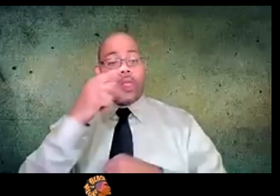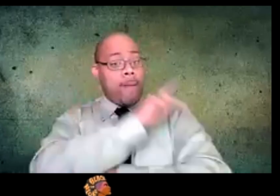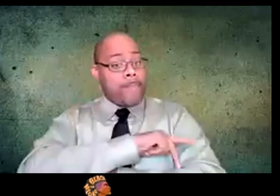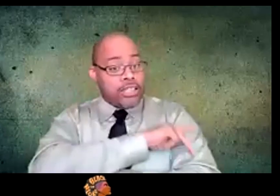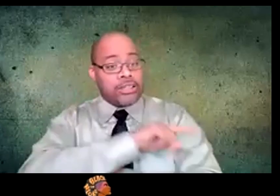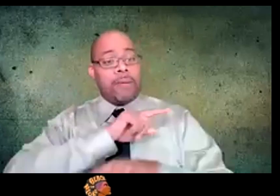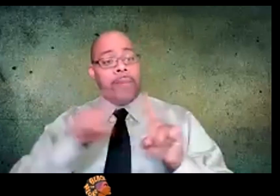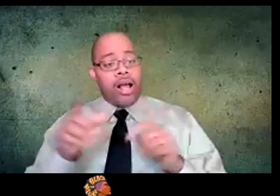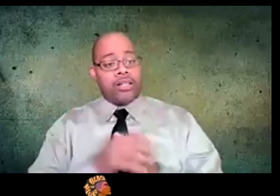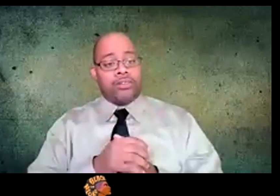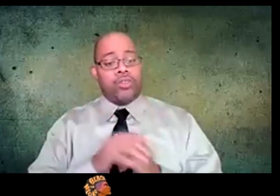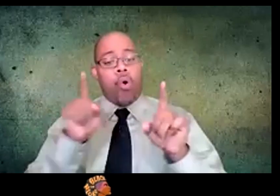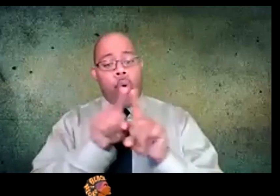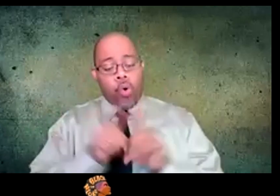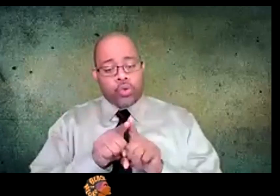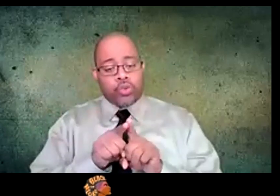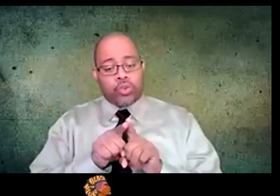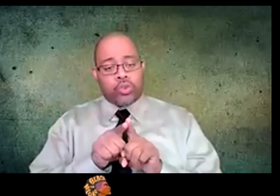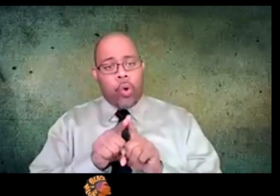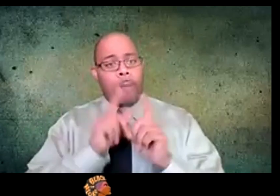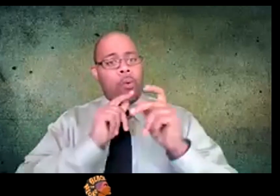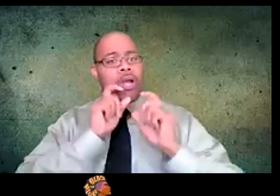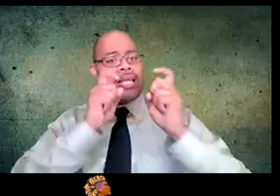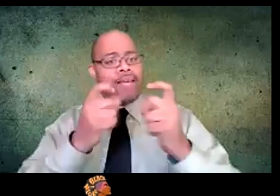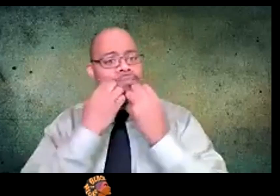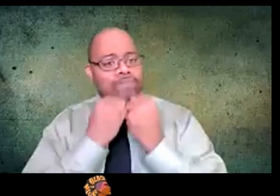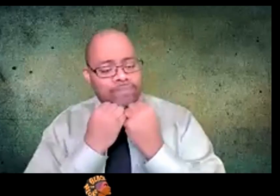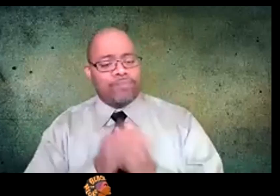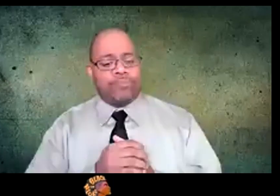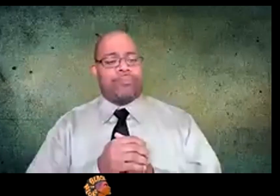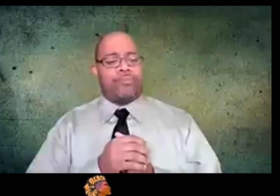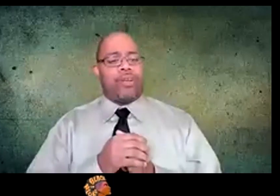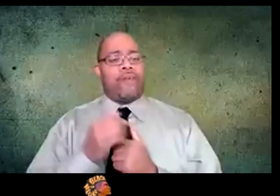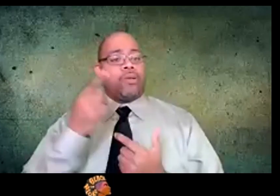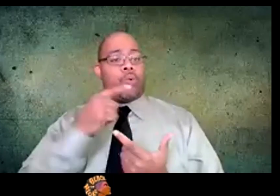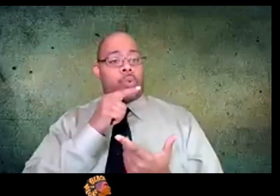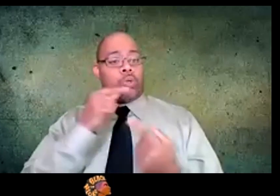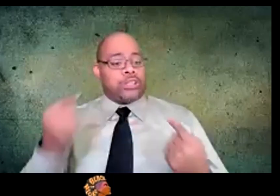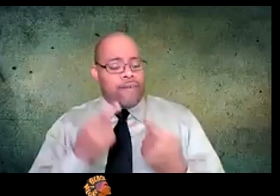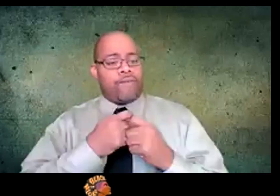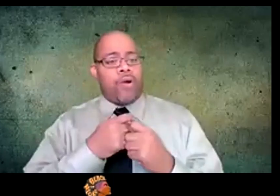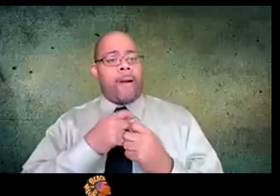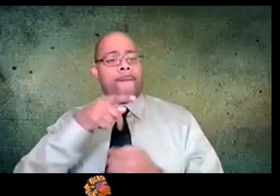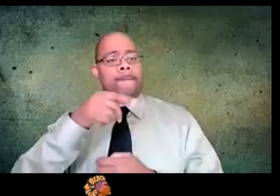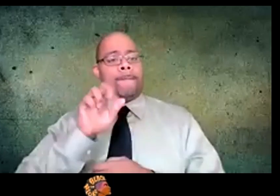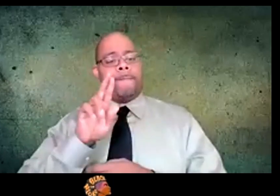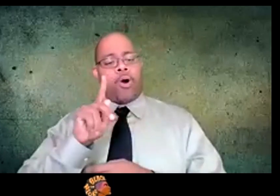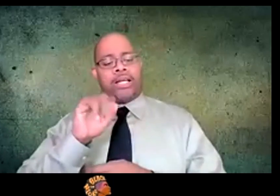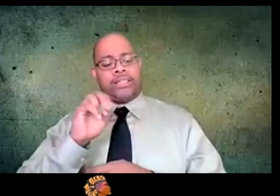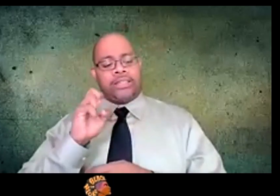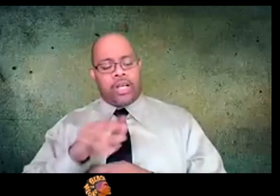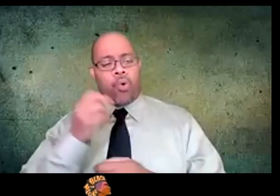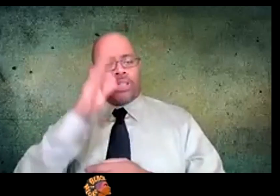but also the caregivers. You know, being a caregiver for someone who's suffering from Parkinson's or